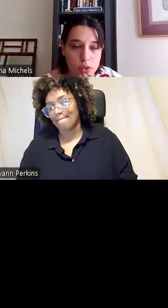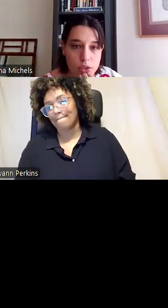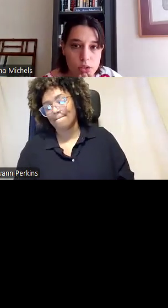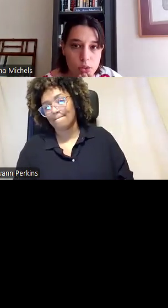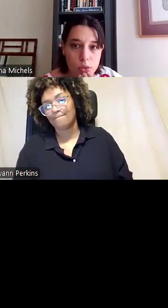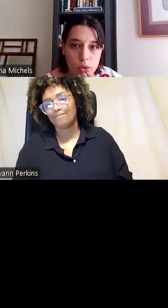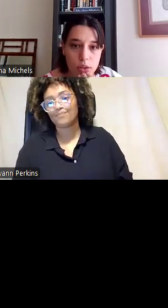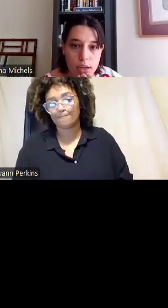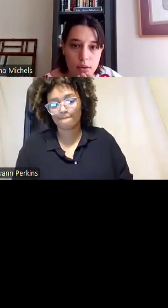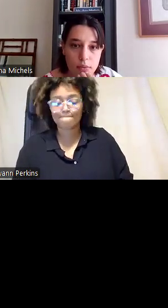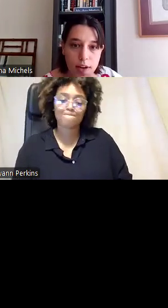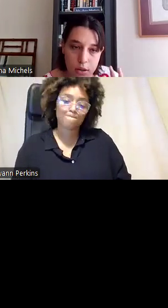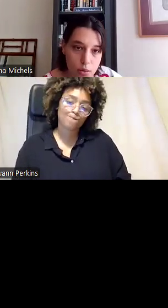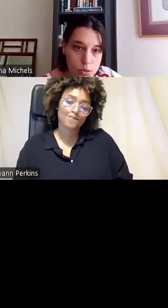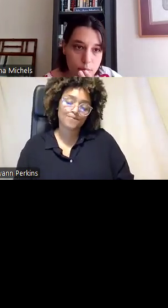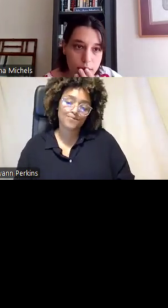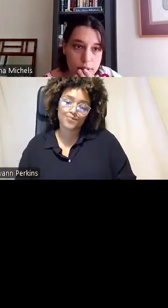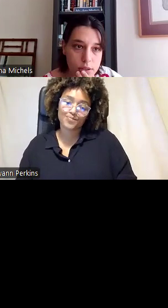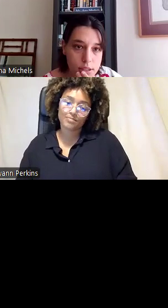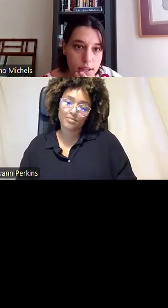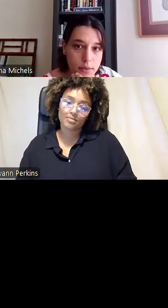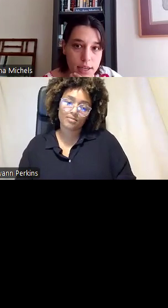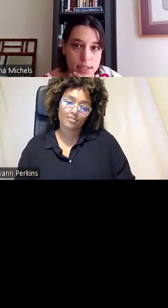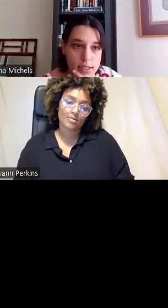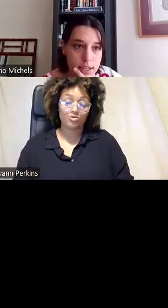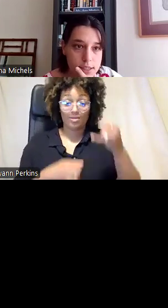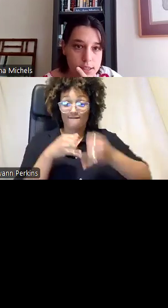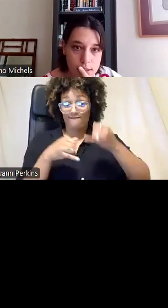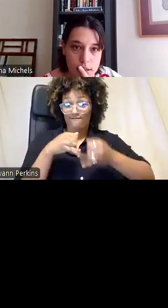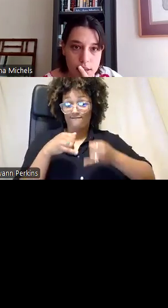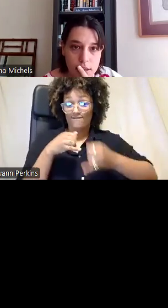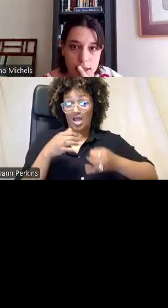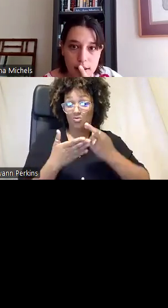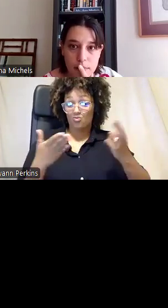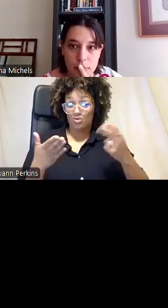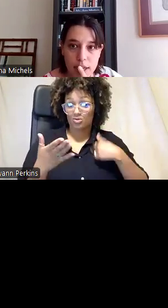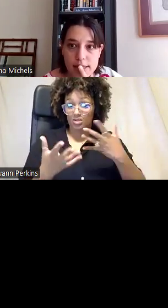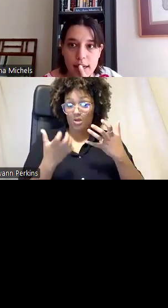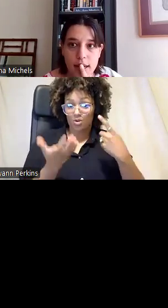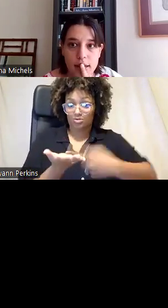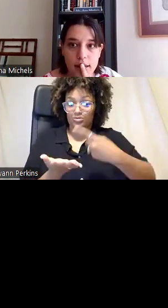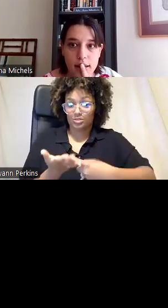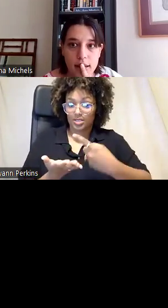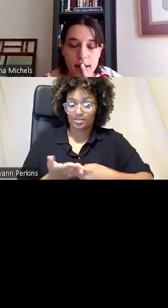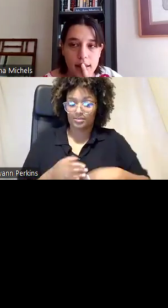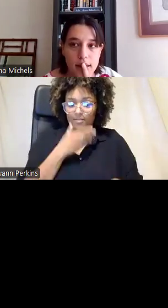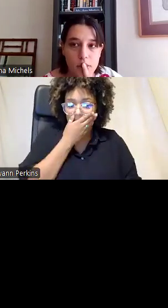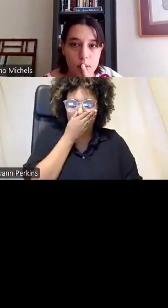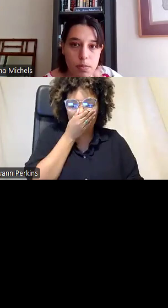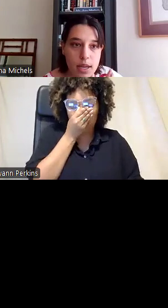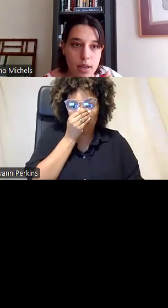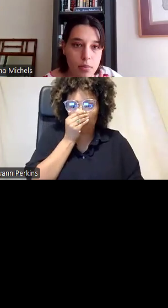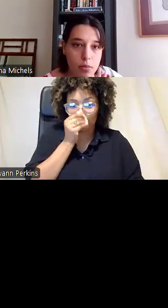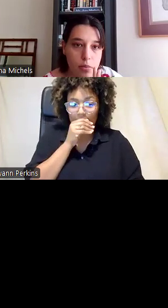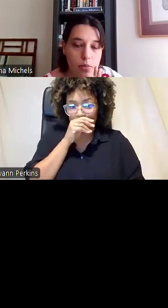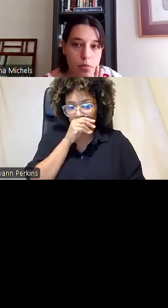transitioning over to the final sort of main resource that I would like to discuss, the next slide